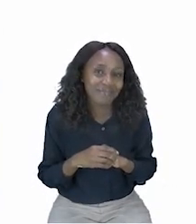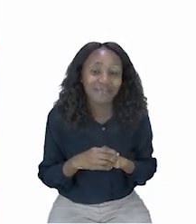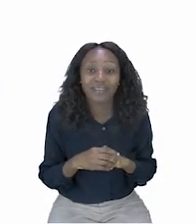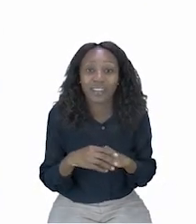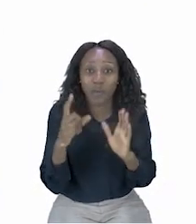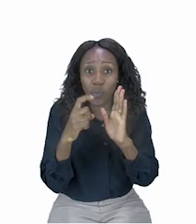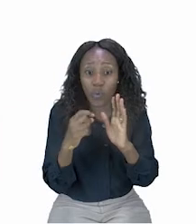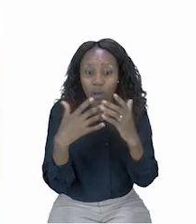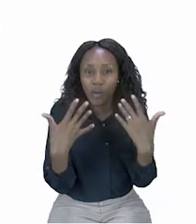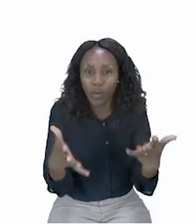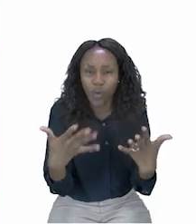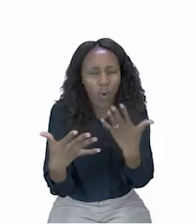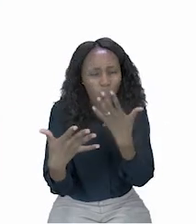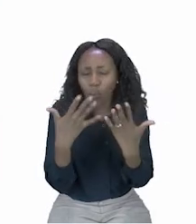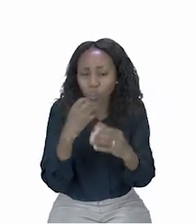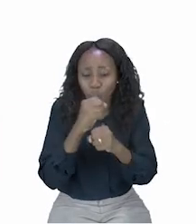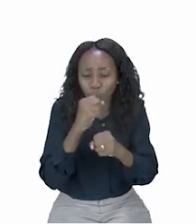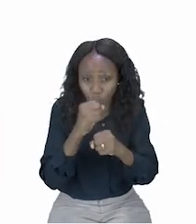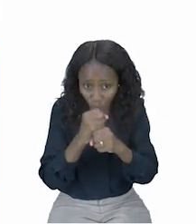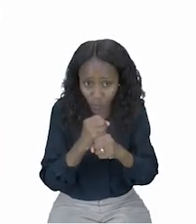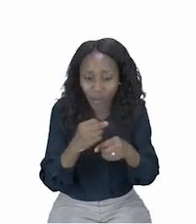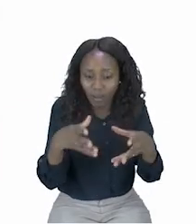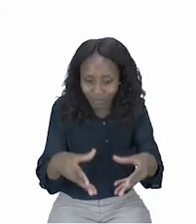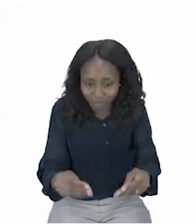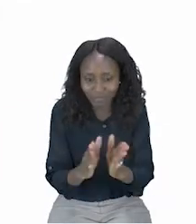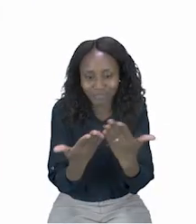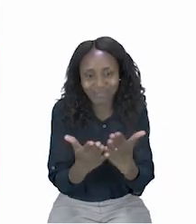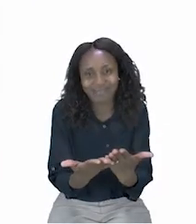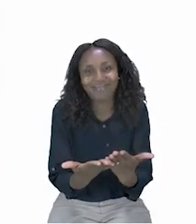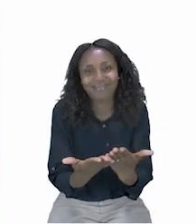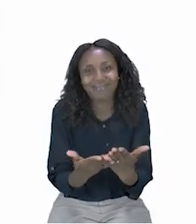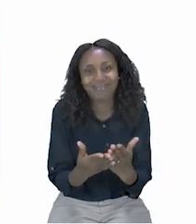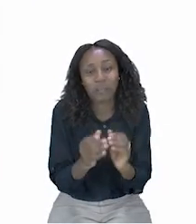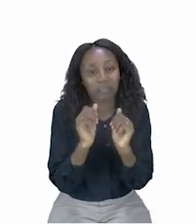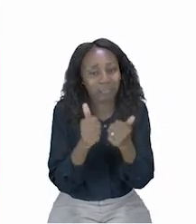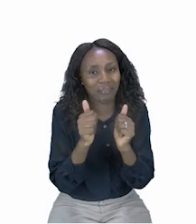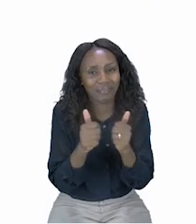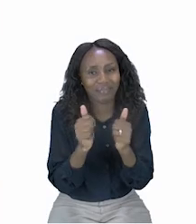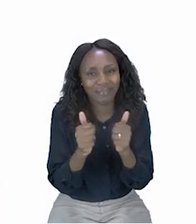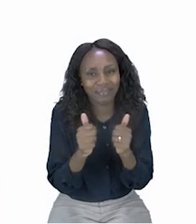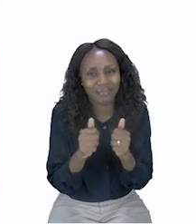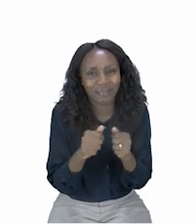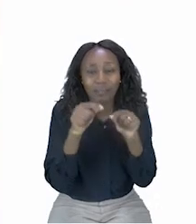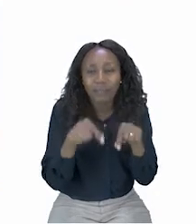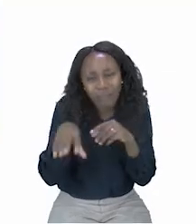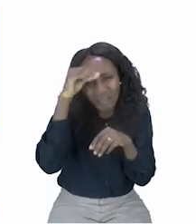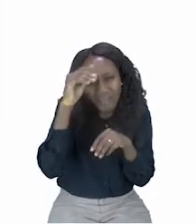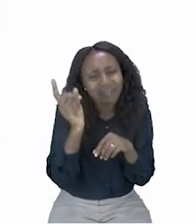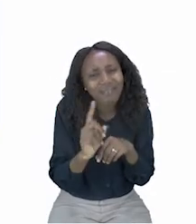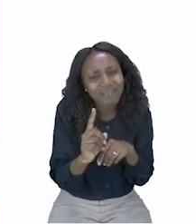sure that your hands are dry before you touch anything else. Well done. Today's lesson is